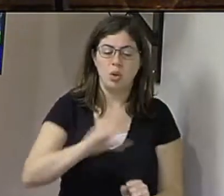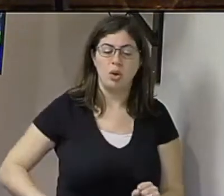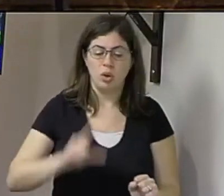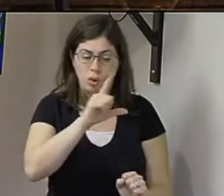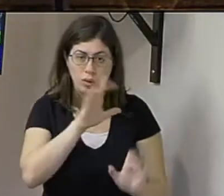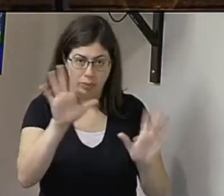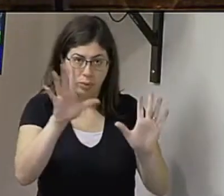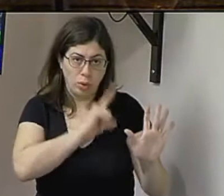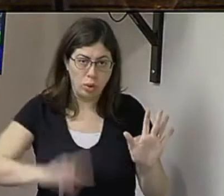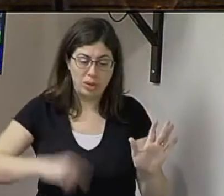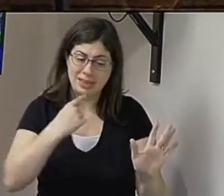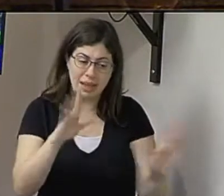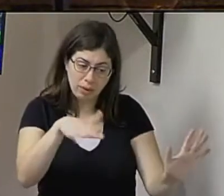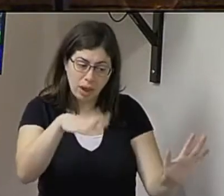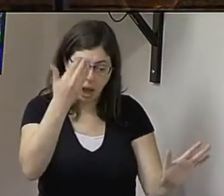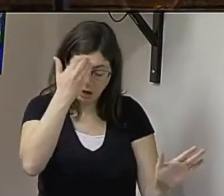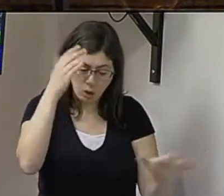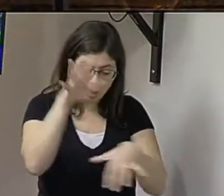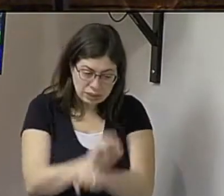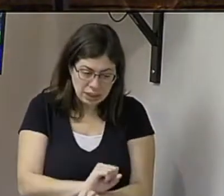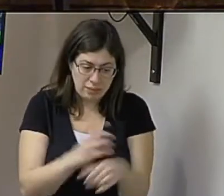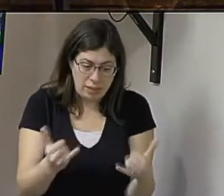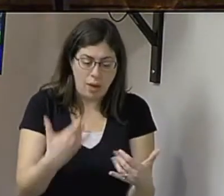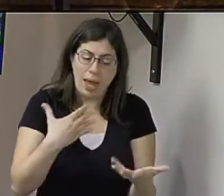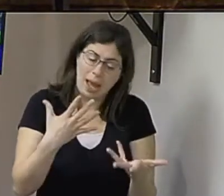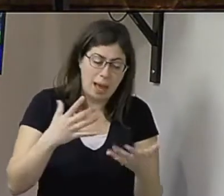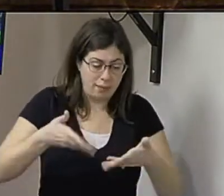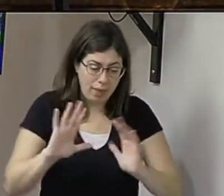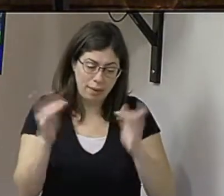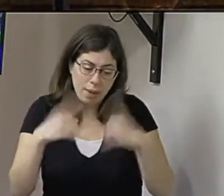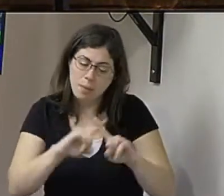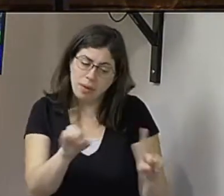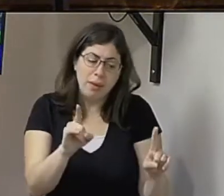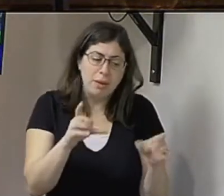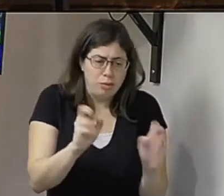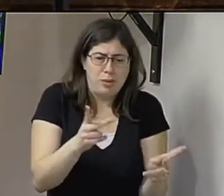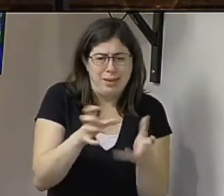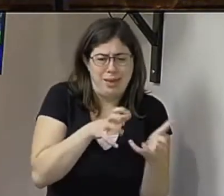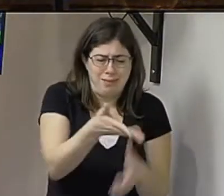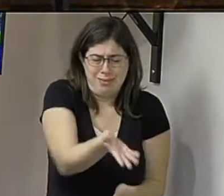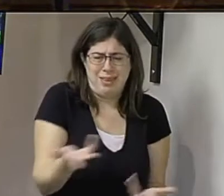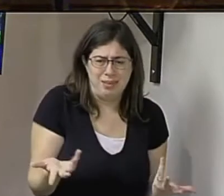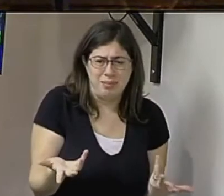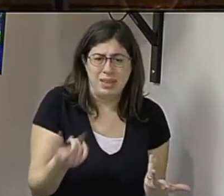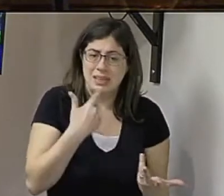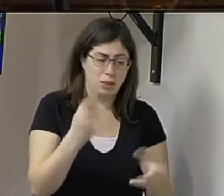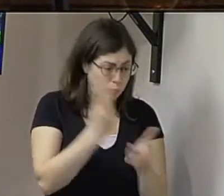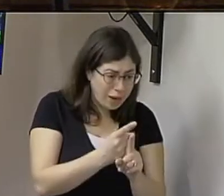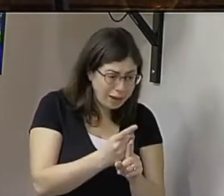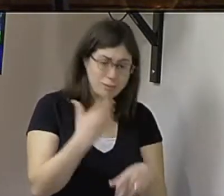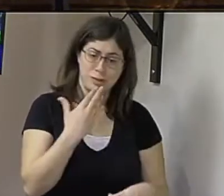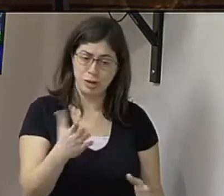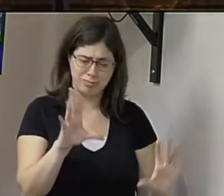heartening and helping his people say, yeah, I know you're in captivity and I've even caused that to happen, but it's okay to laugh at these people. I didn't say they were right. I didn't say they